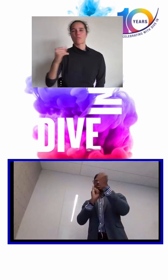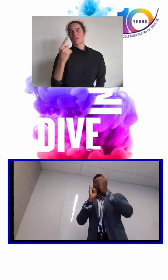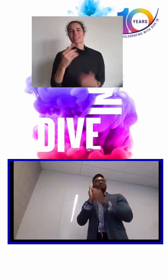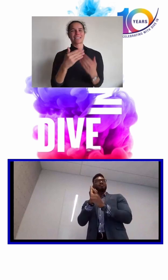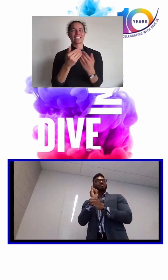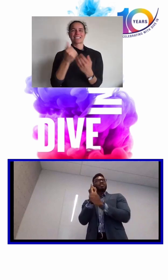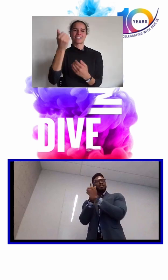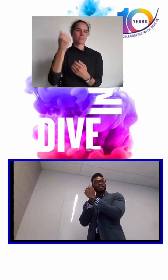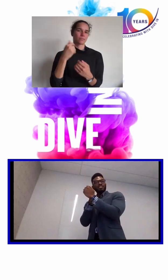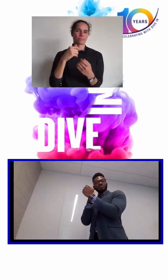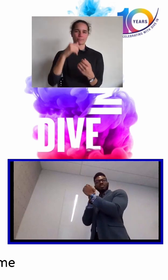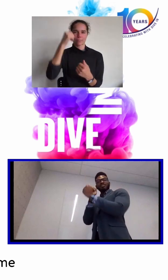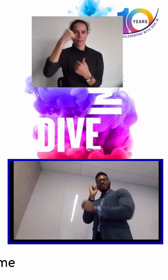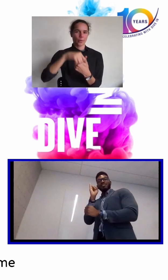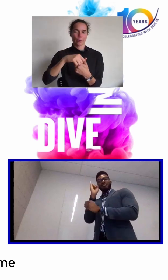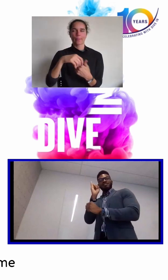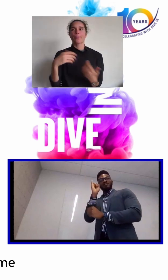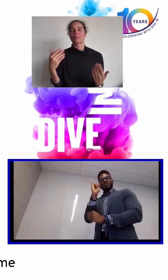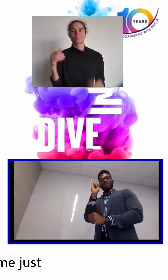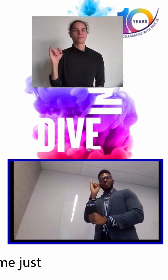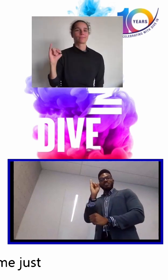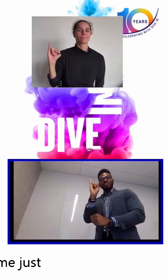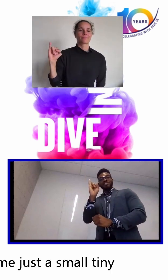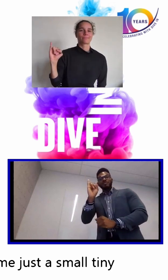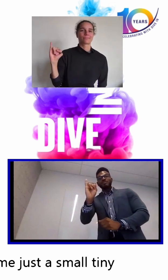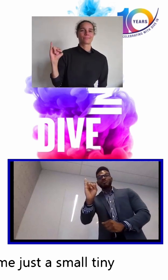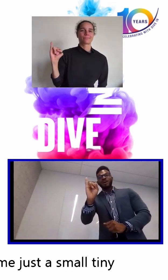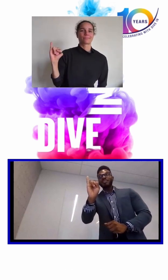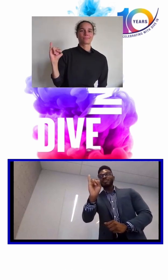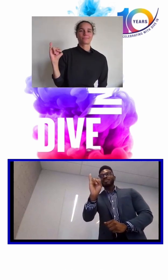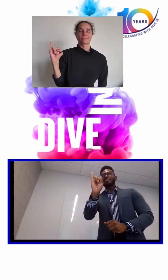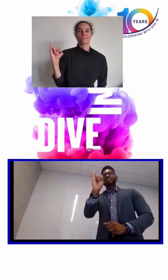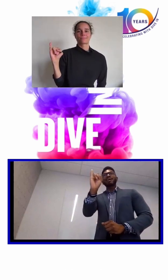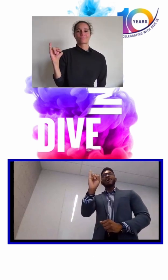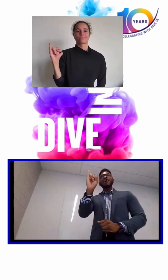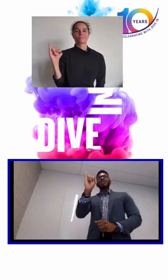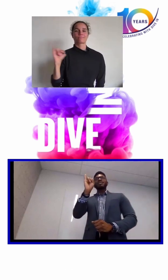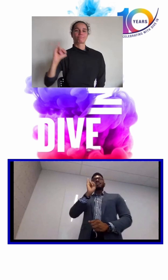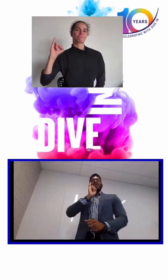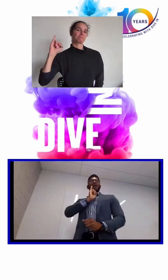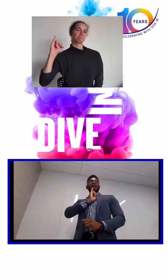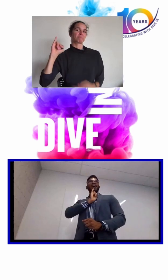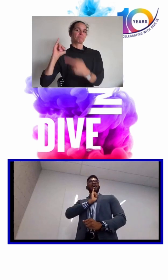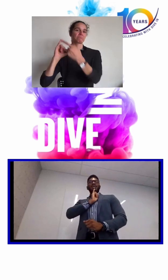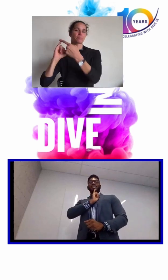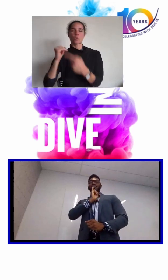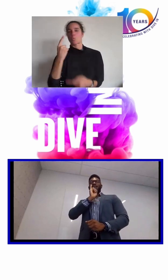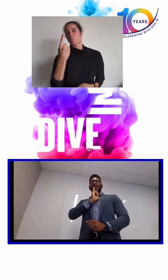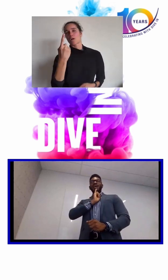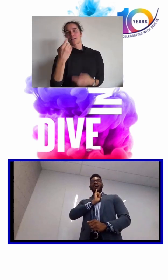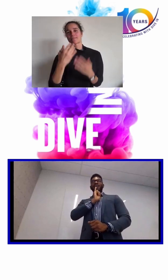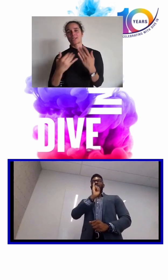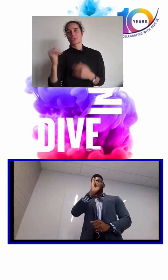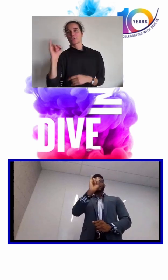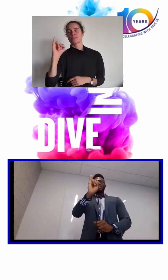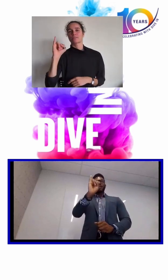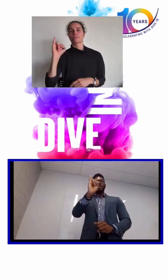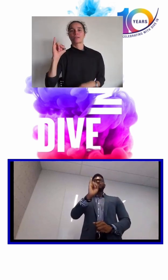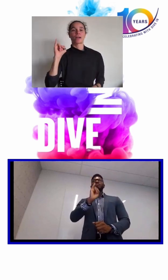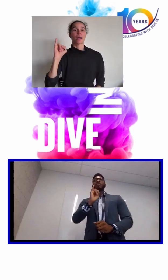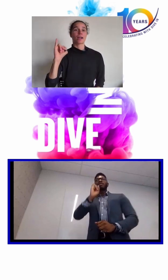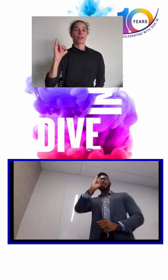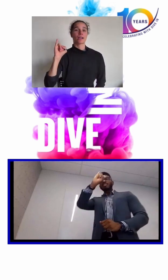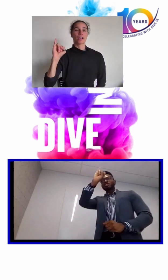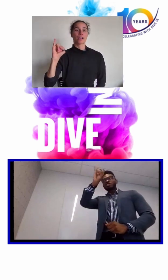It's just me. Just a small tiny finger, right? Says I. I. I.